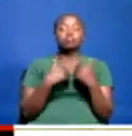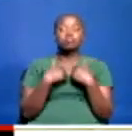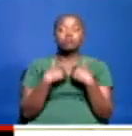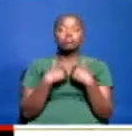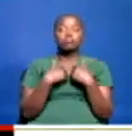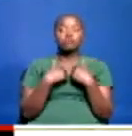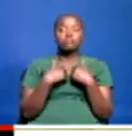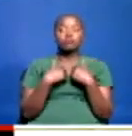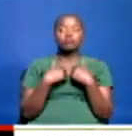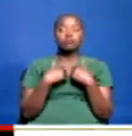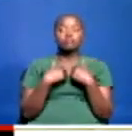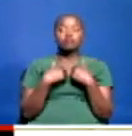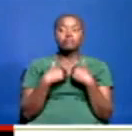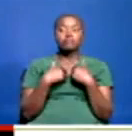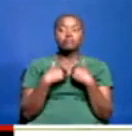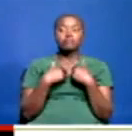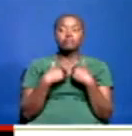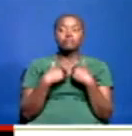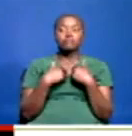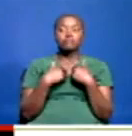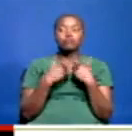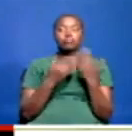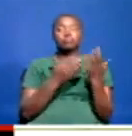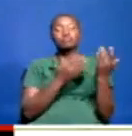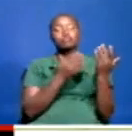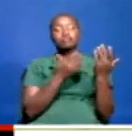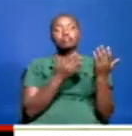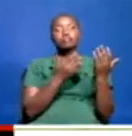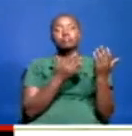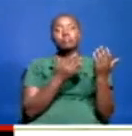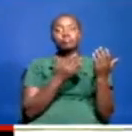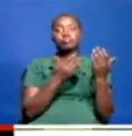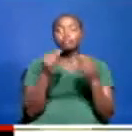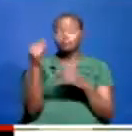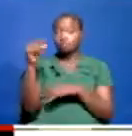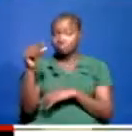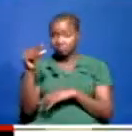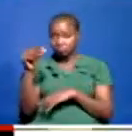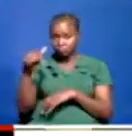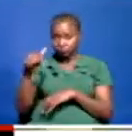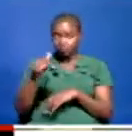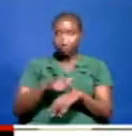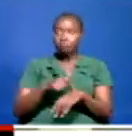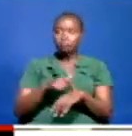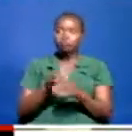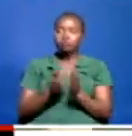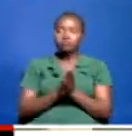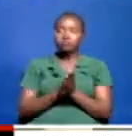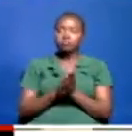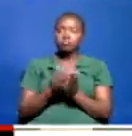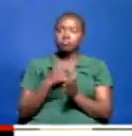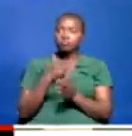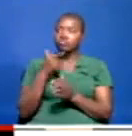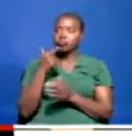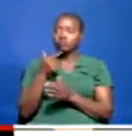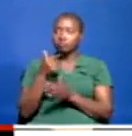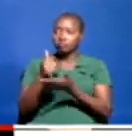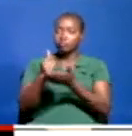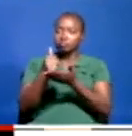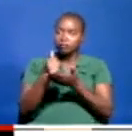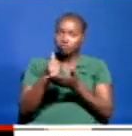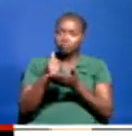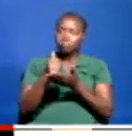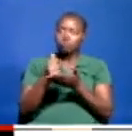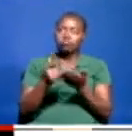na natarajia kupata gold this time. Kwangu nasema itanisaidia kuongeza ranking